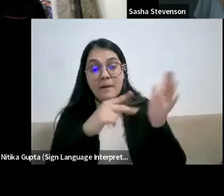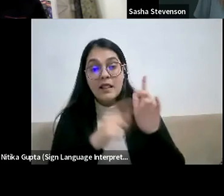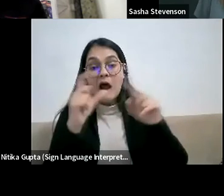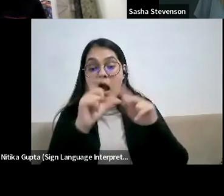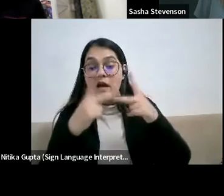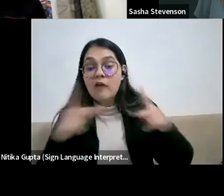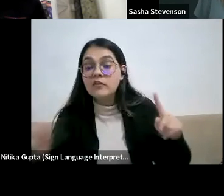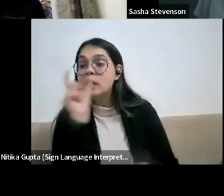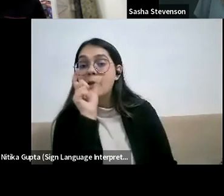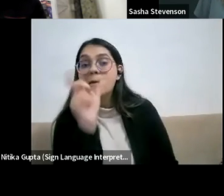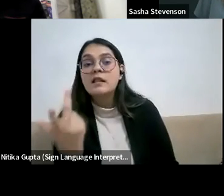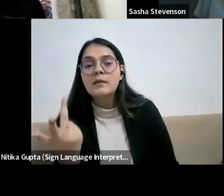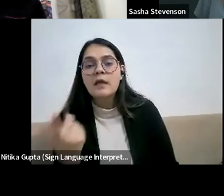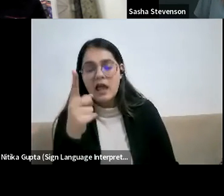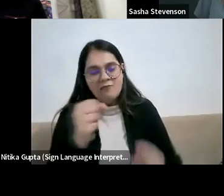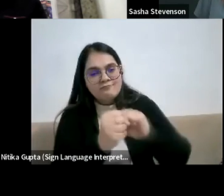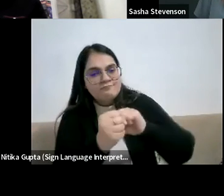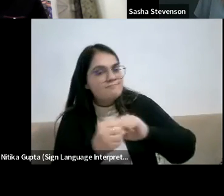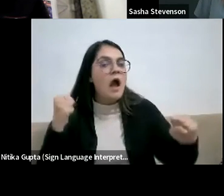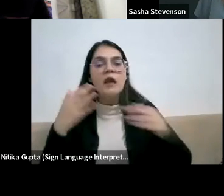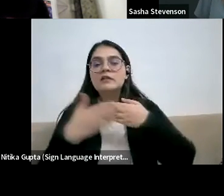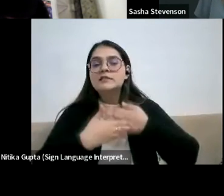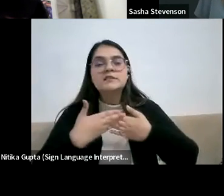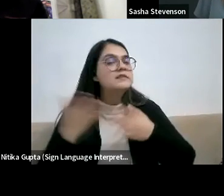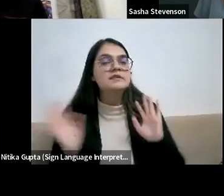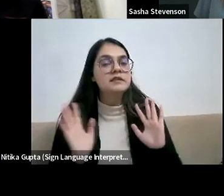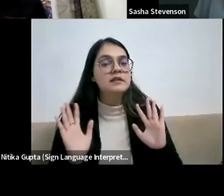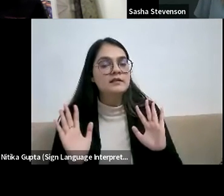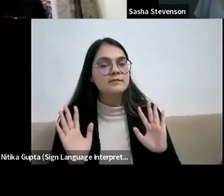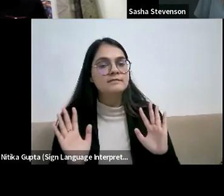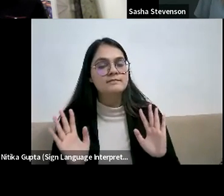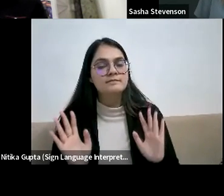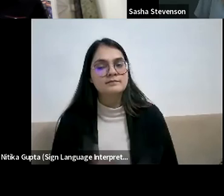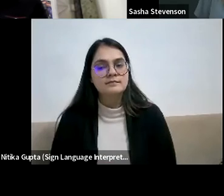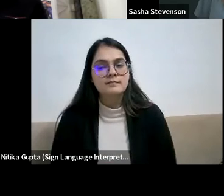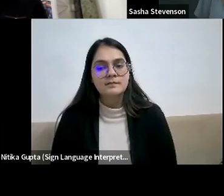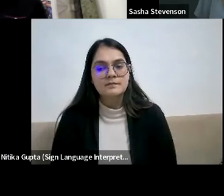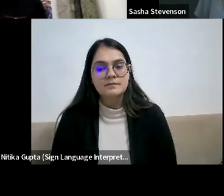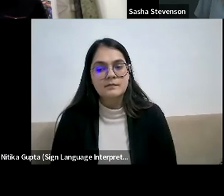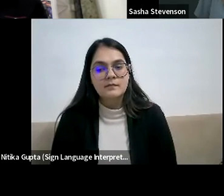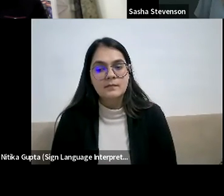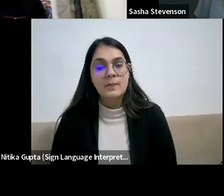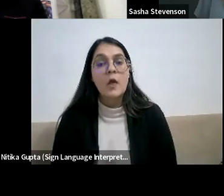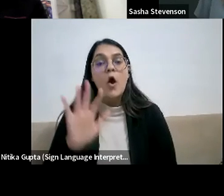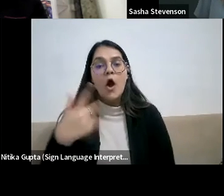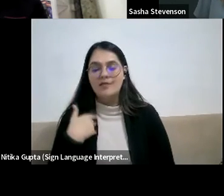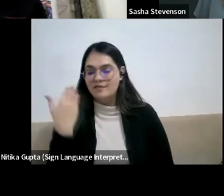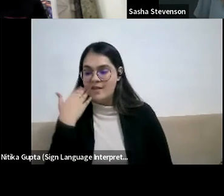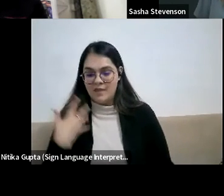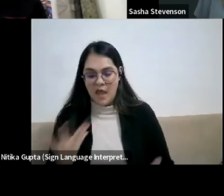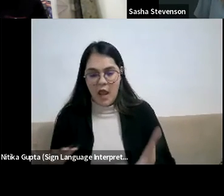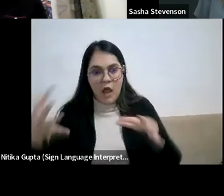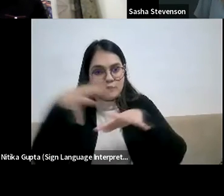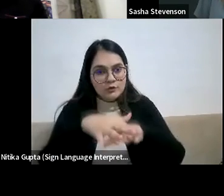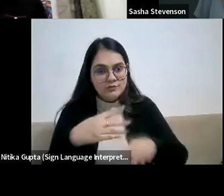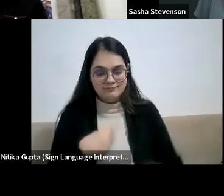diversity itself is a very difficult concept. Then, let me briefly talk about inclusion. What is inclusion? Inclusion